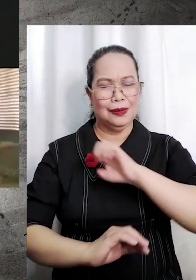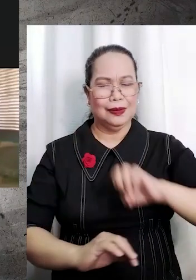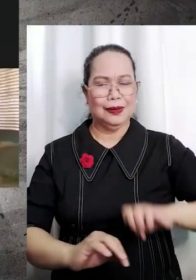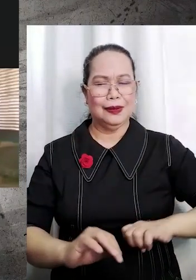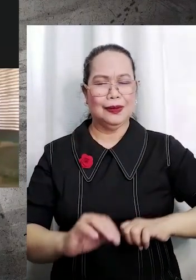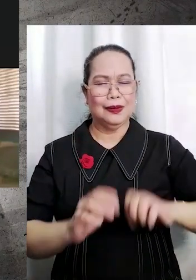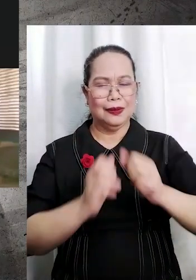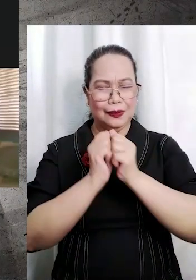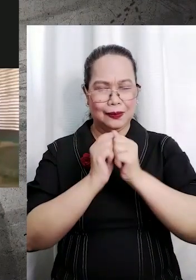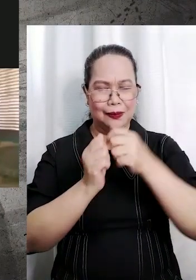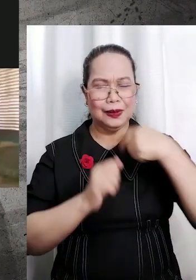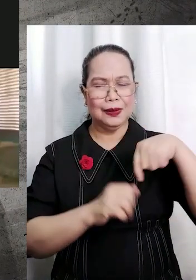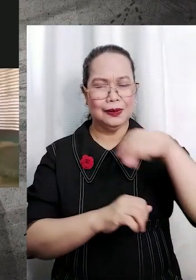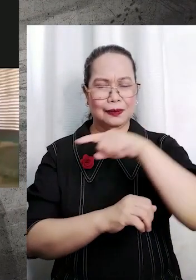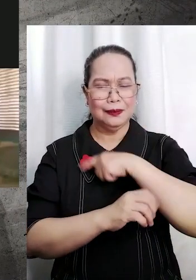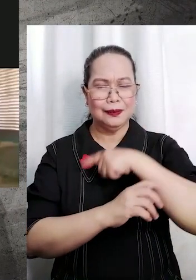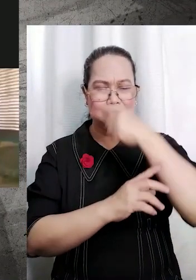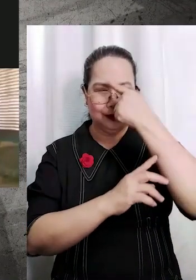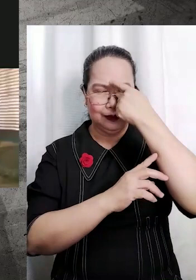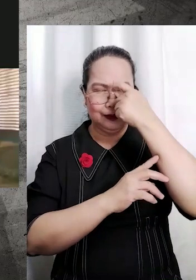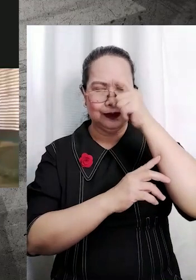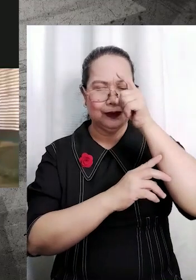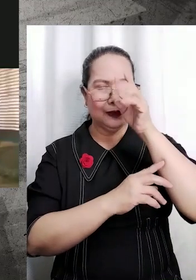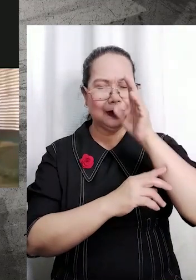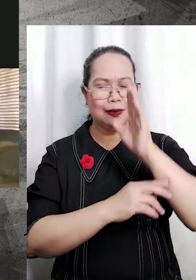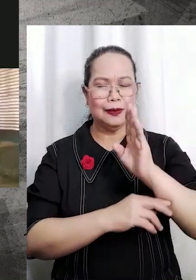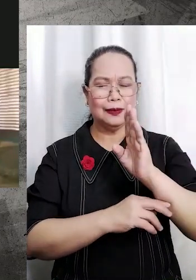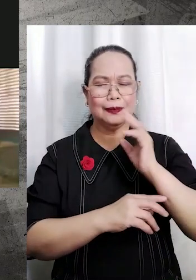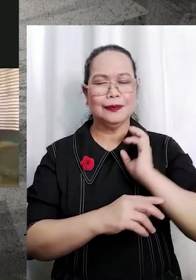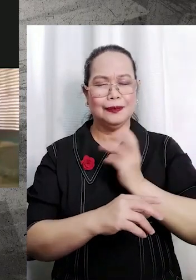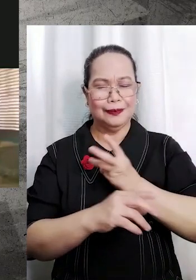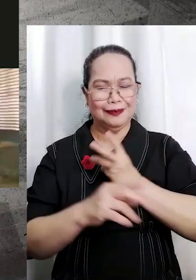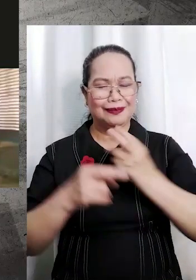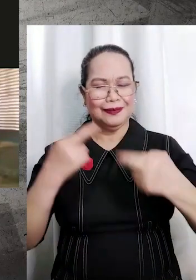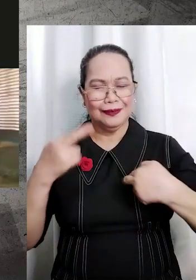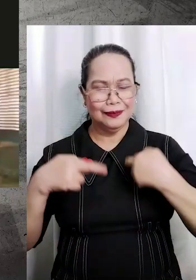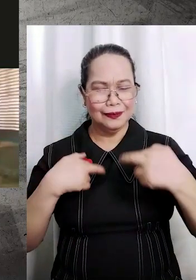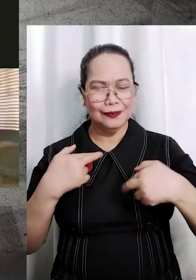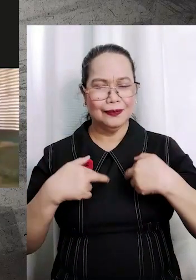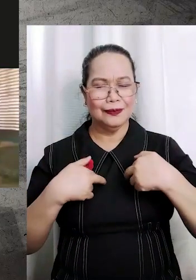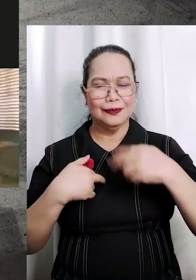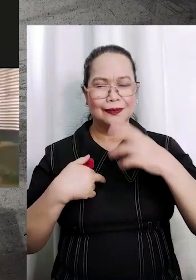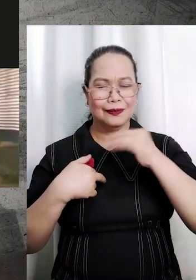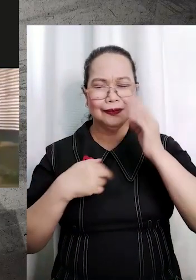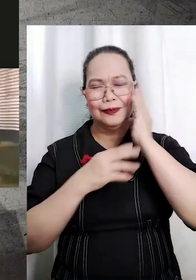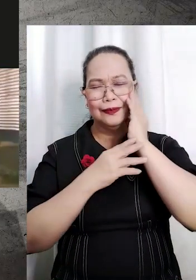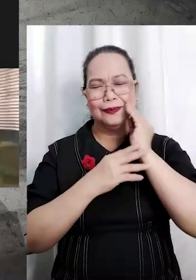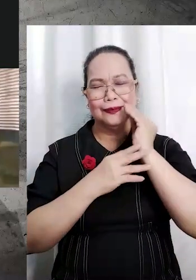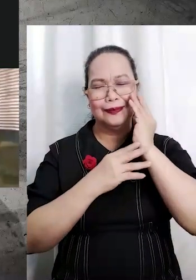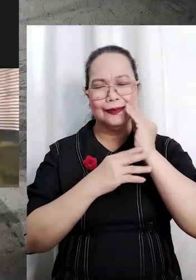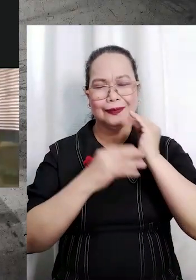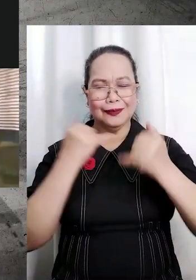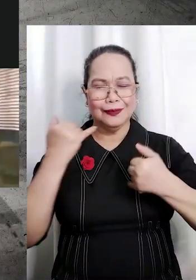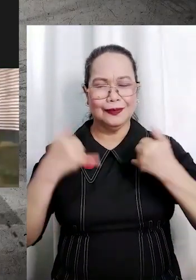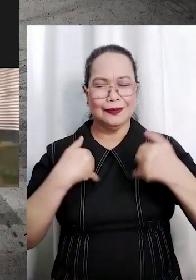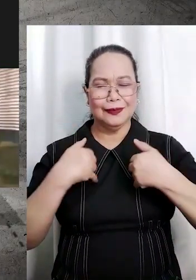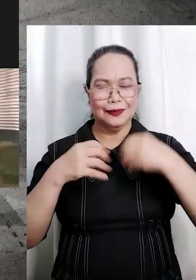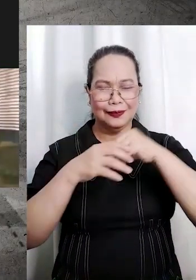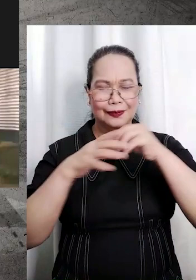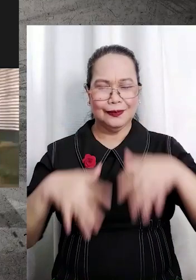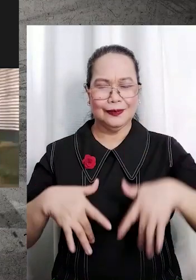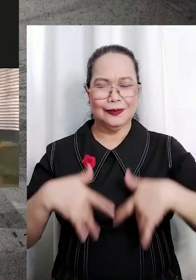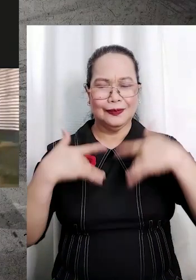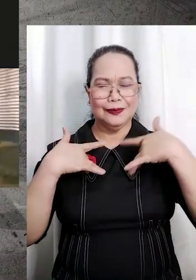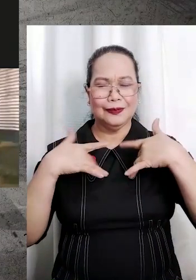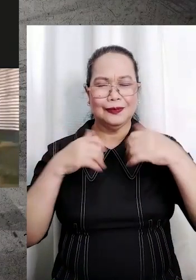Emmanuel, God with us. It is because of you that we can rejoice and experience the joy